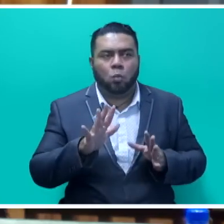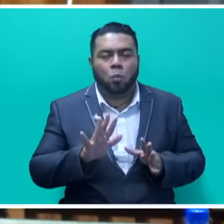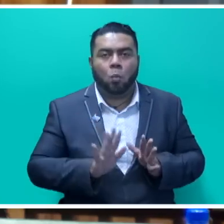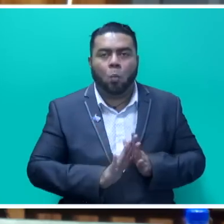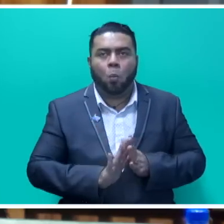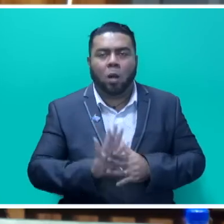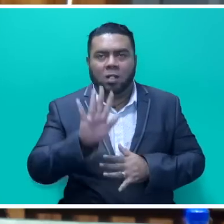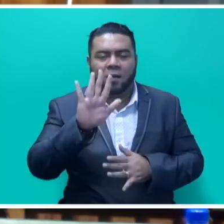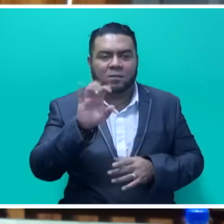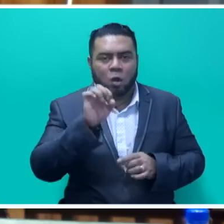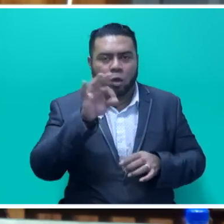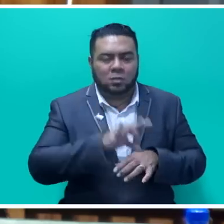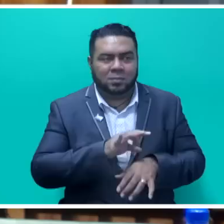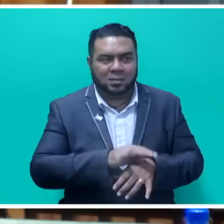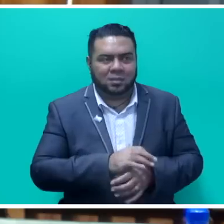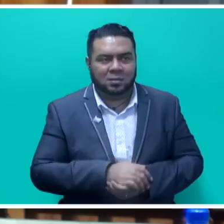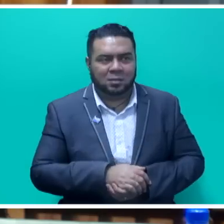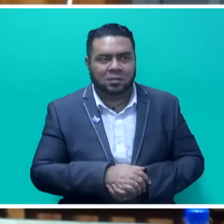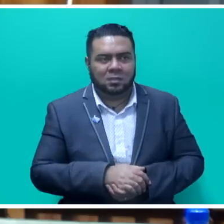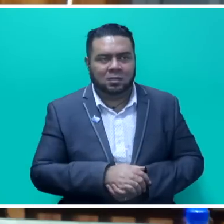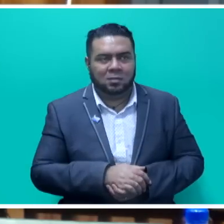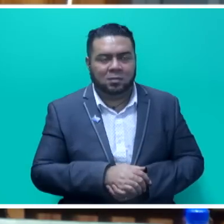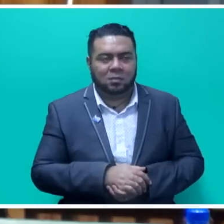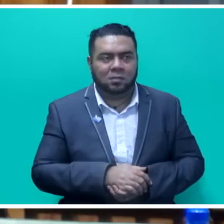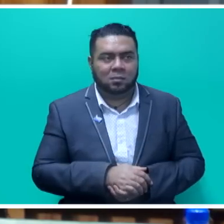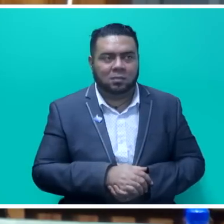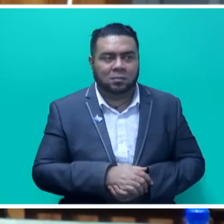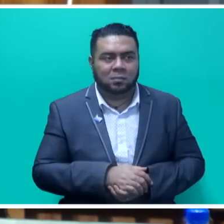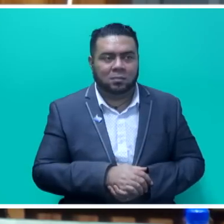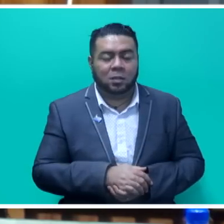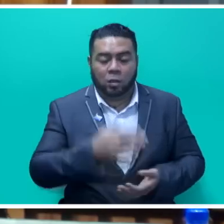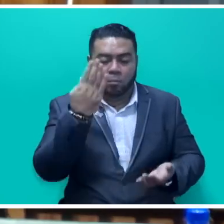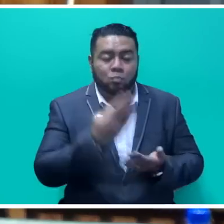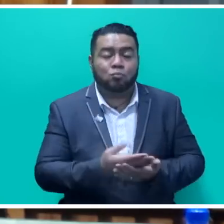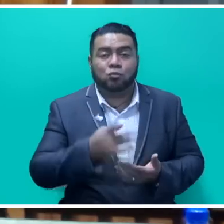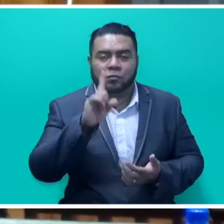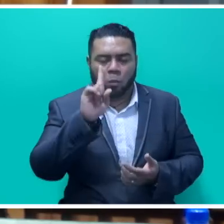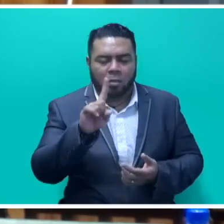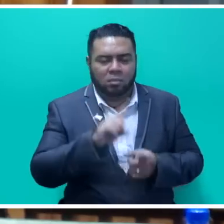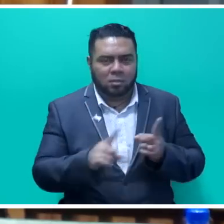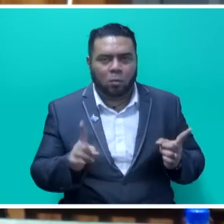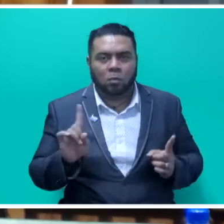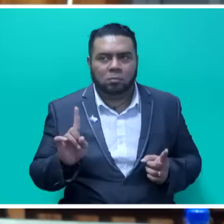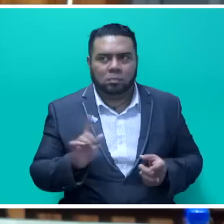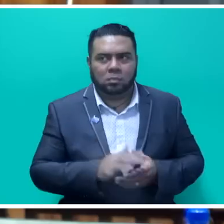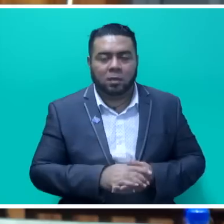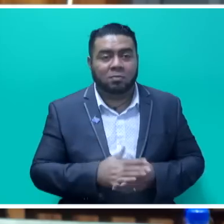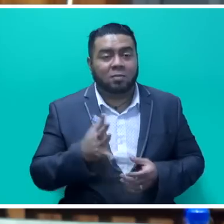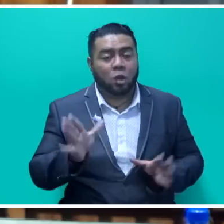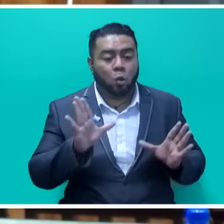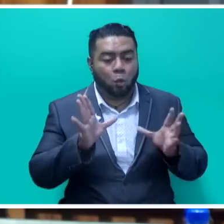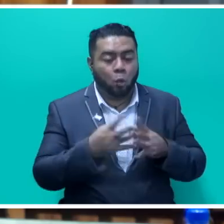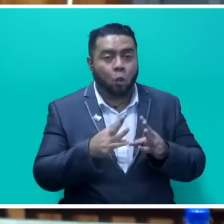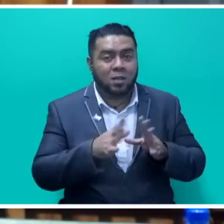Mr. Speaker, the few anecdotes that I have outlined prove one fact. It proves one fact, that the coalition